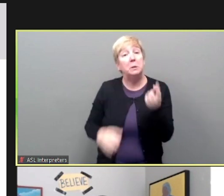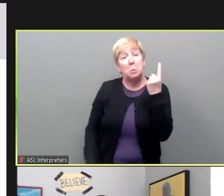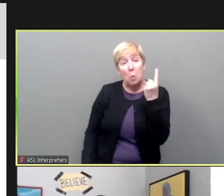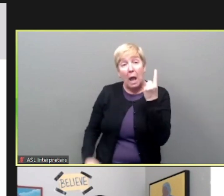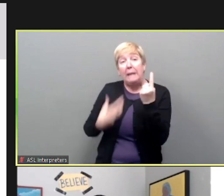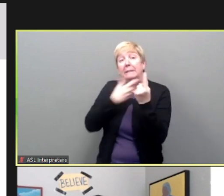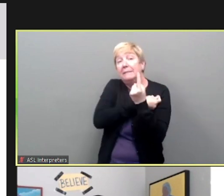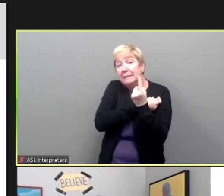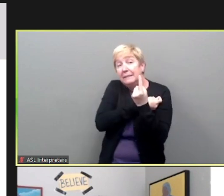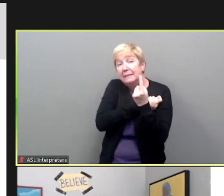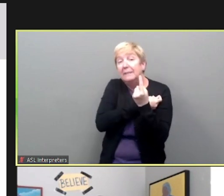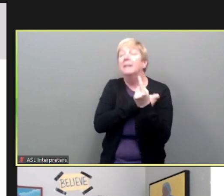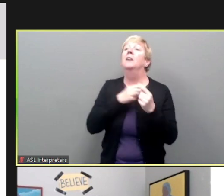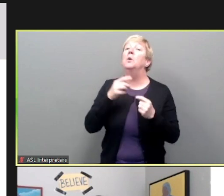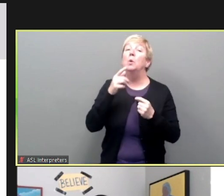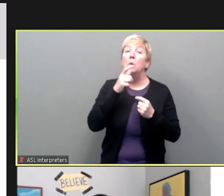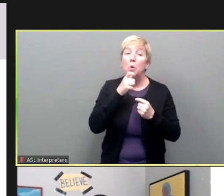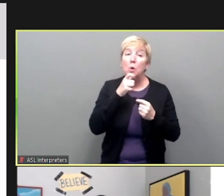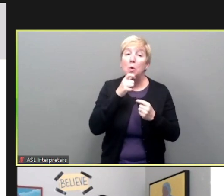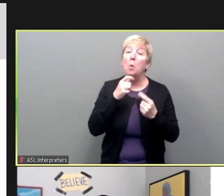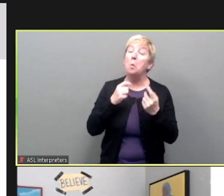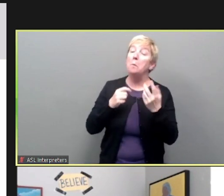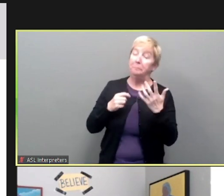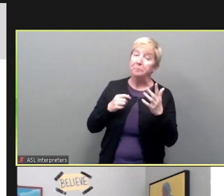thing for the partially vaccination rate,